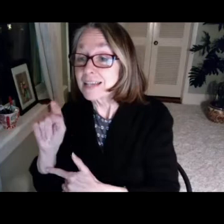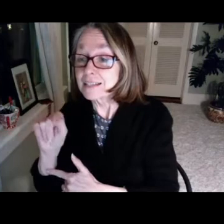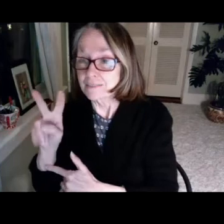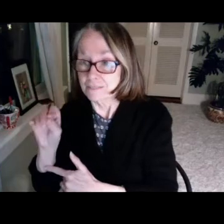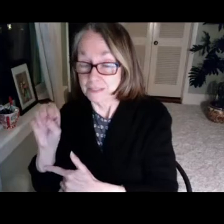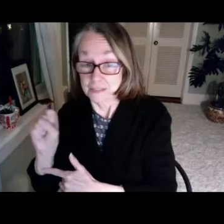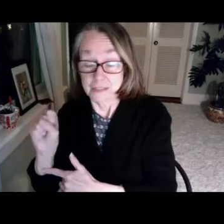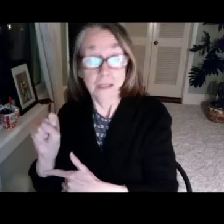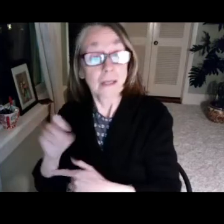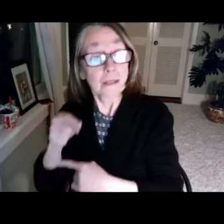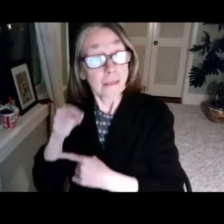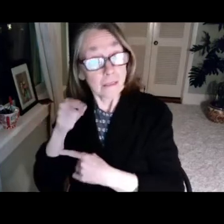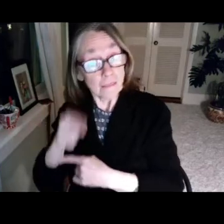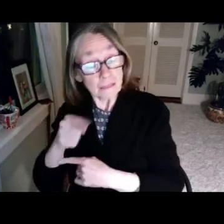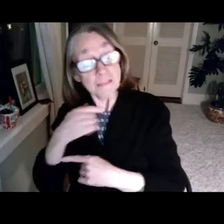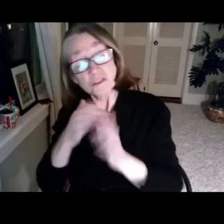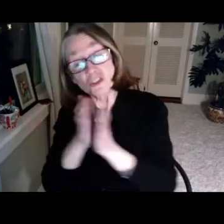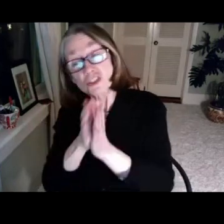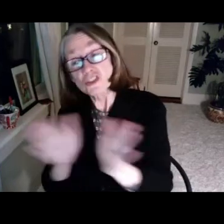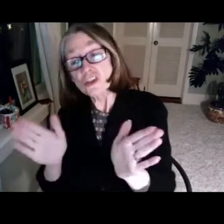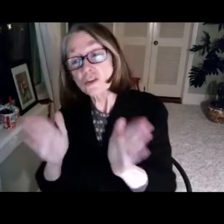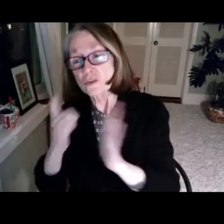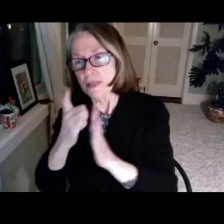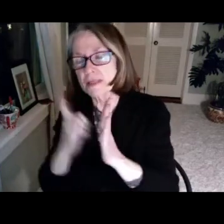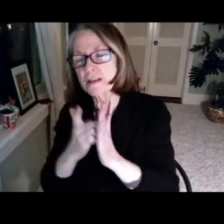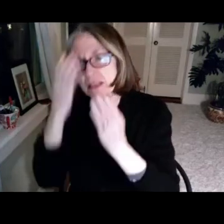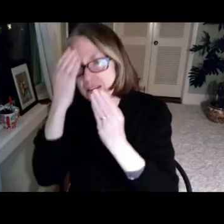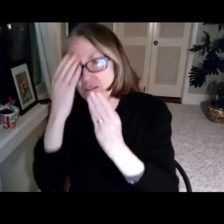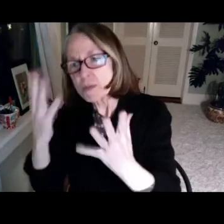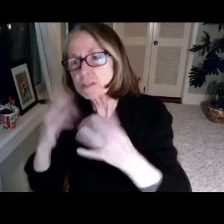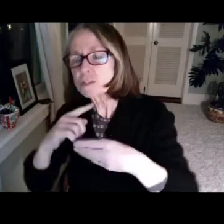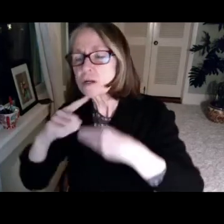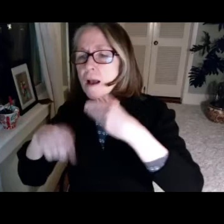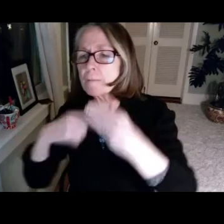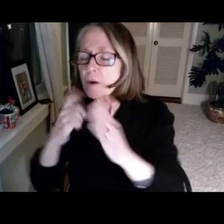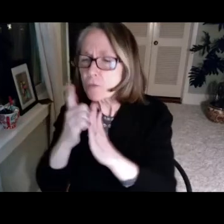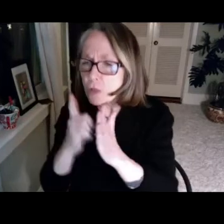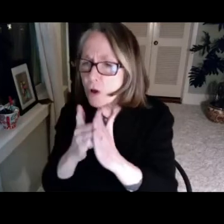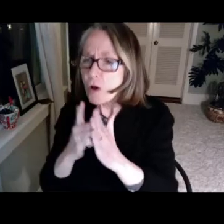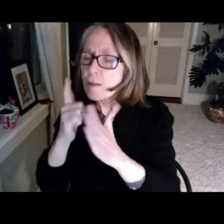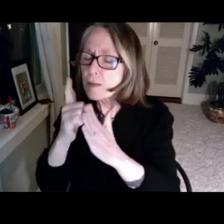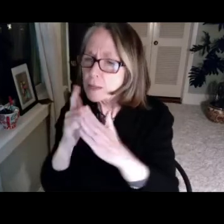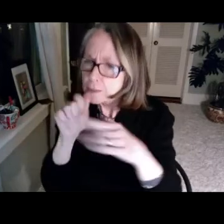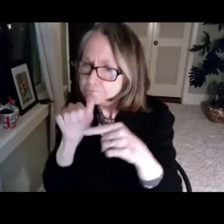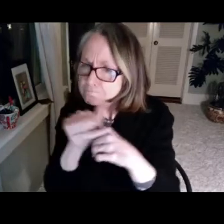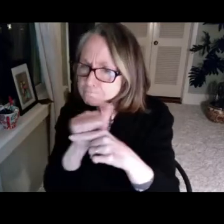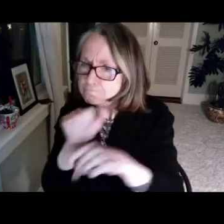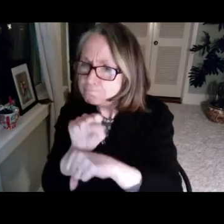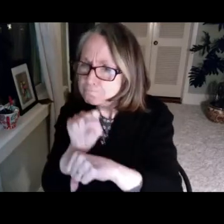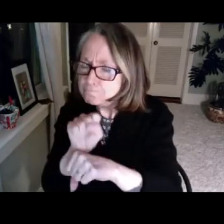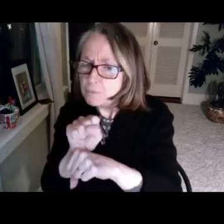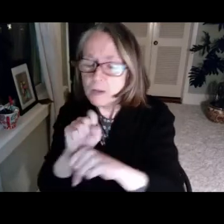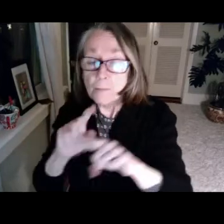This presentation contains some general legal information about the law and legal practice. However, the information is